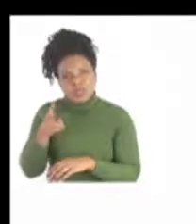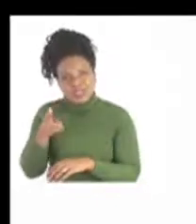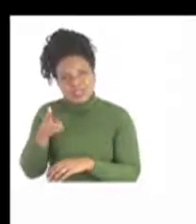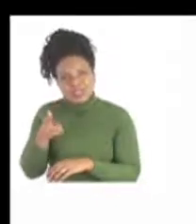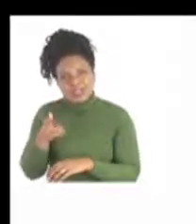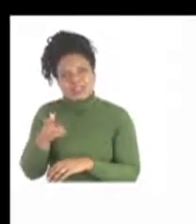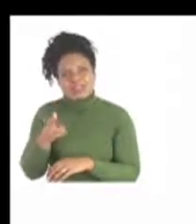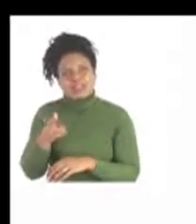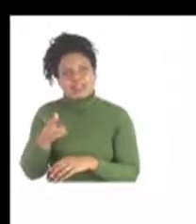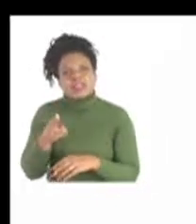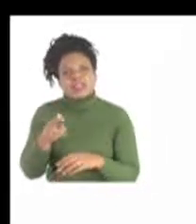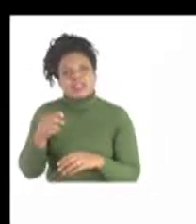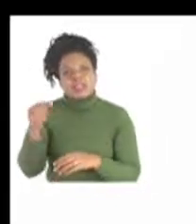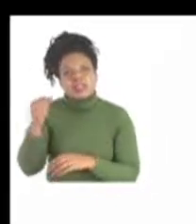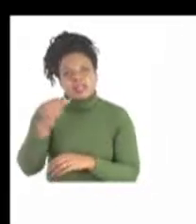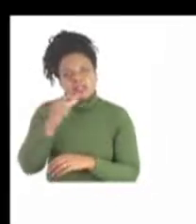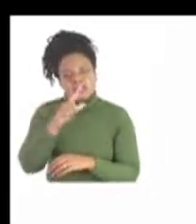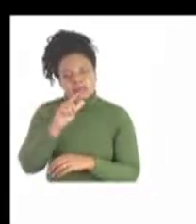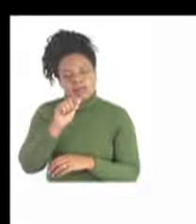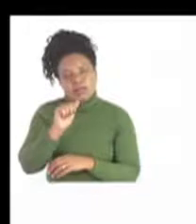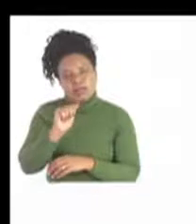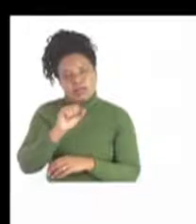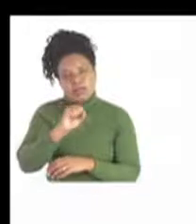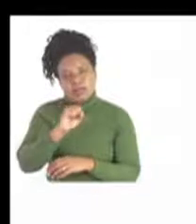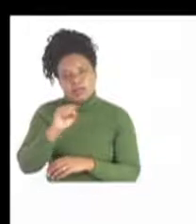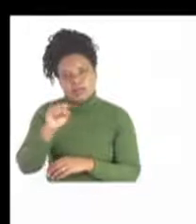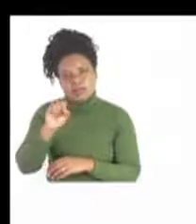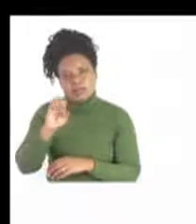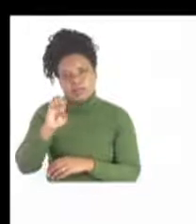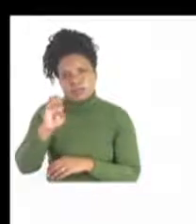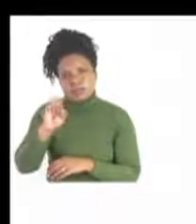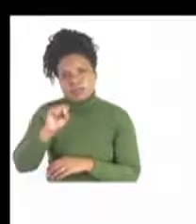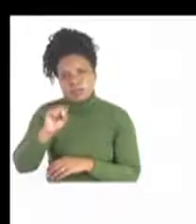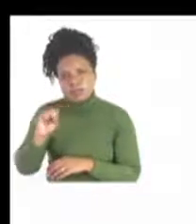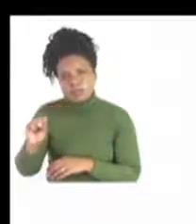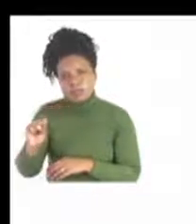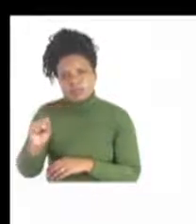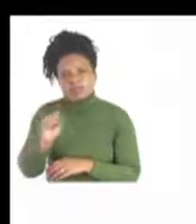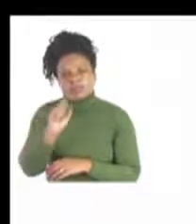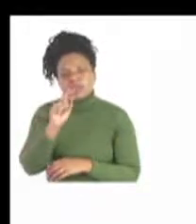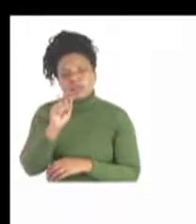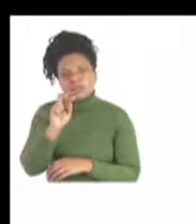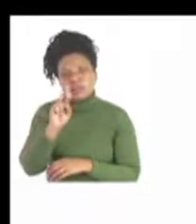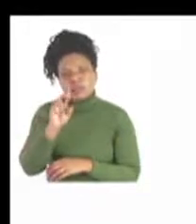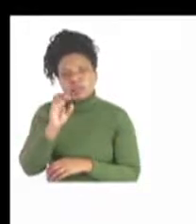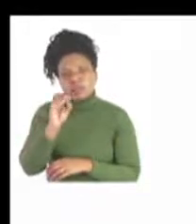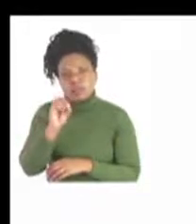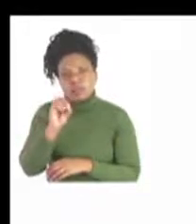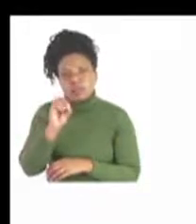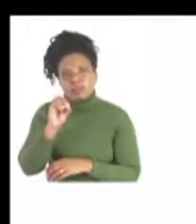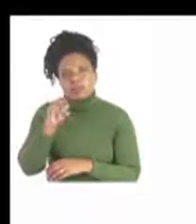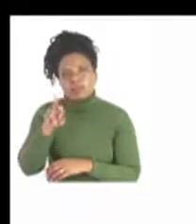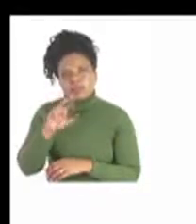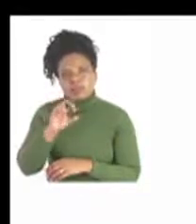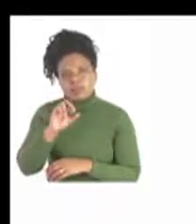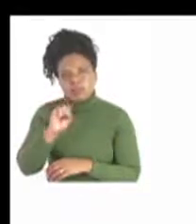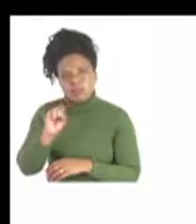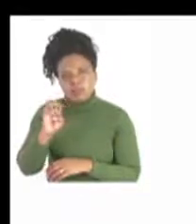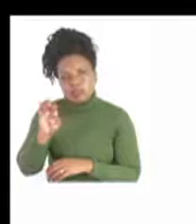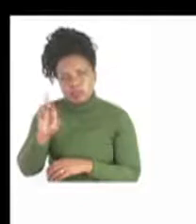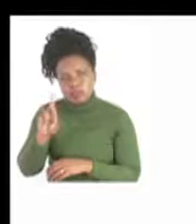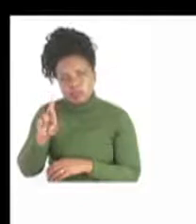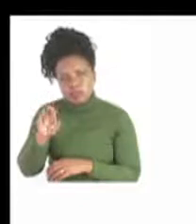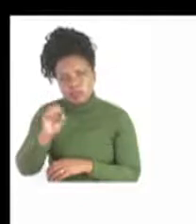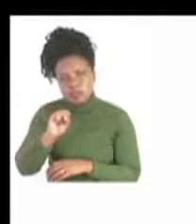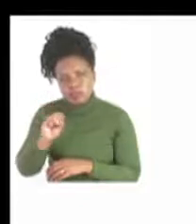Must also take note that the indefinite articles a or n are used to